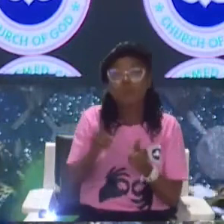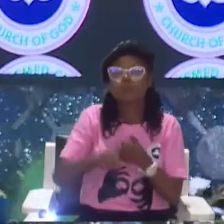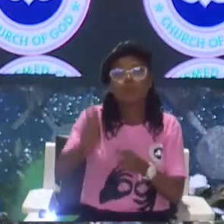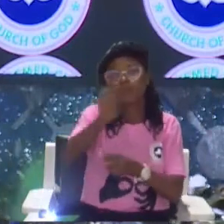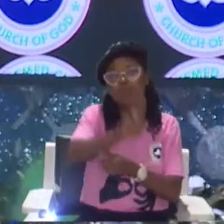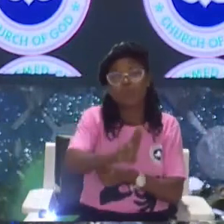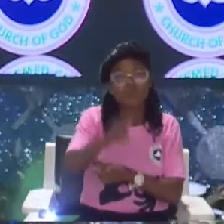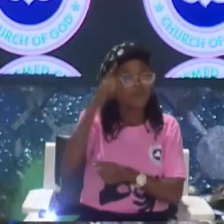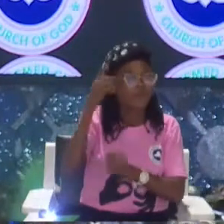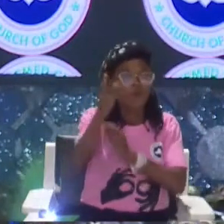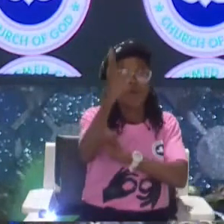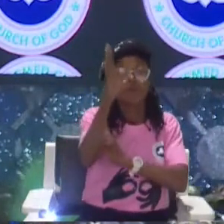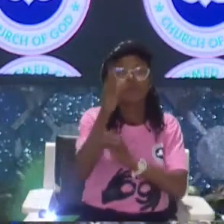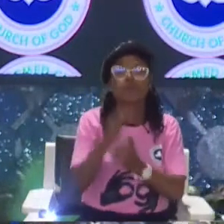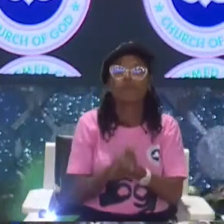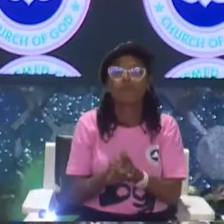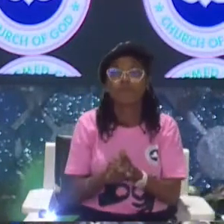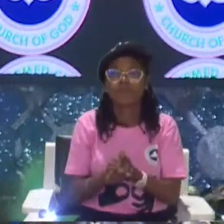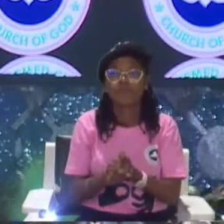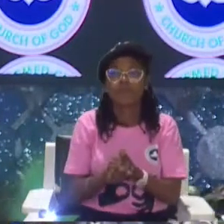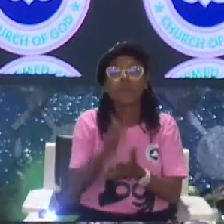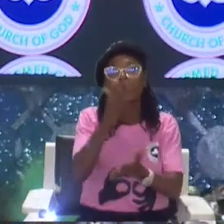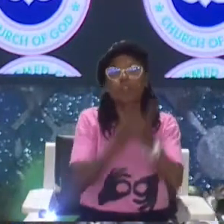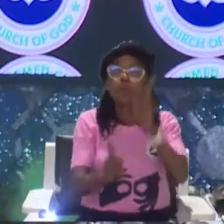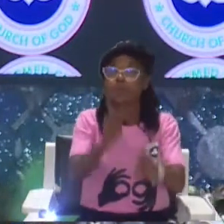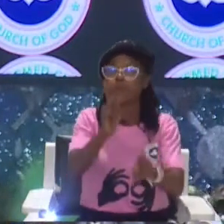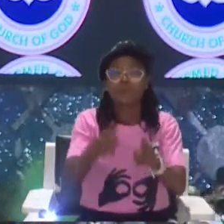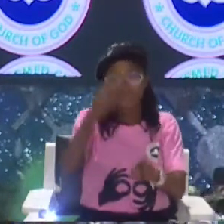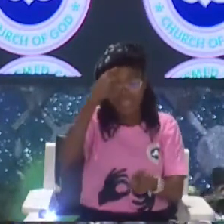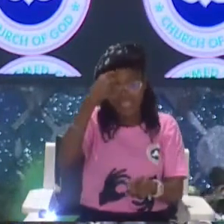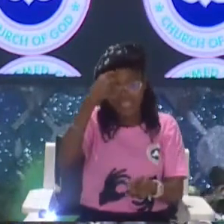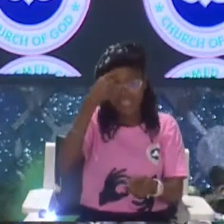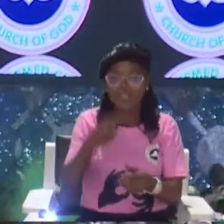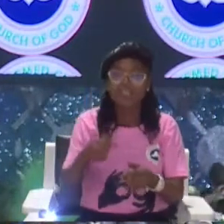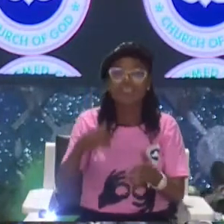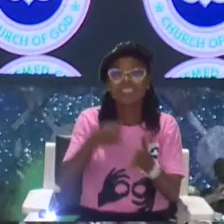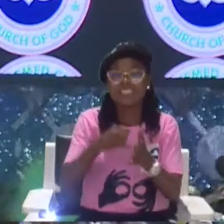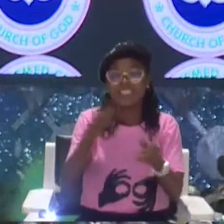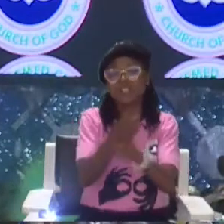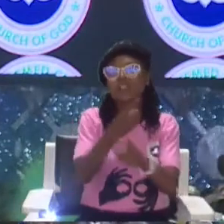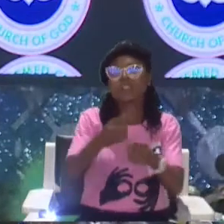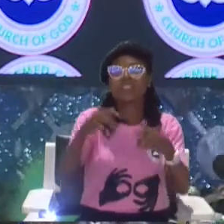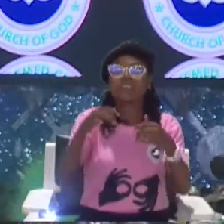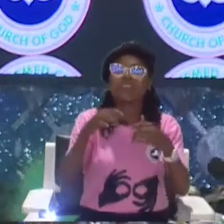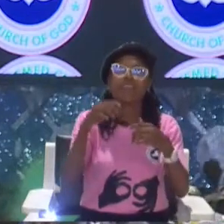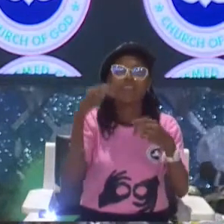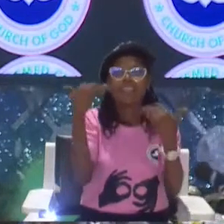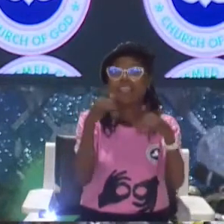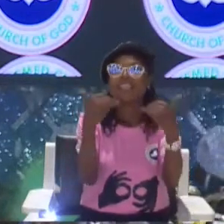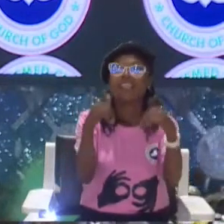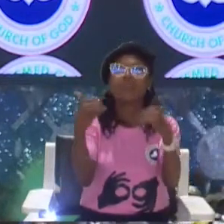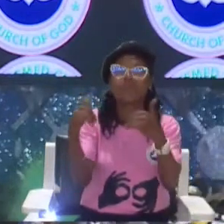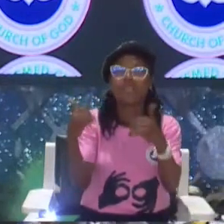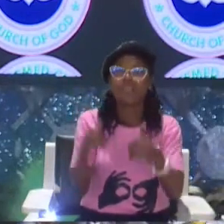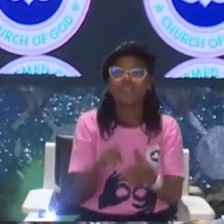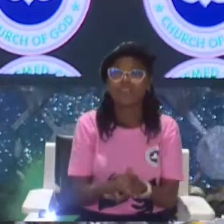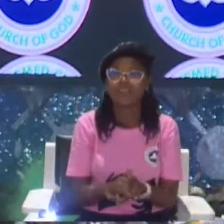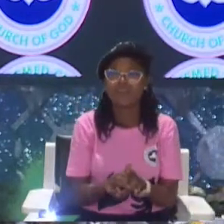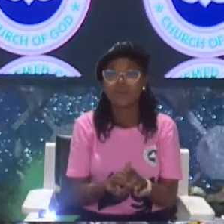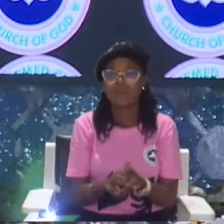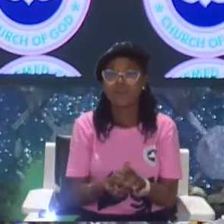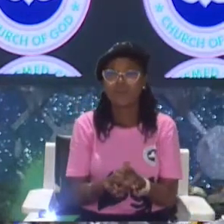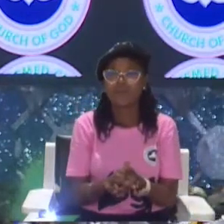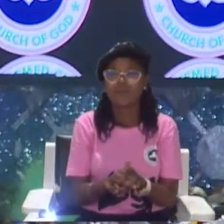Ọlọ́run. Some people think it's just a joke. Àwọn míì rò pé àwàdà lásán ni.